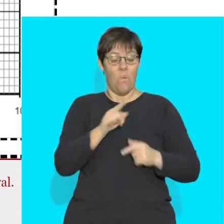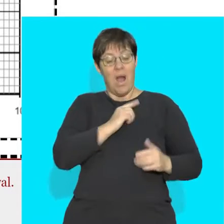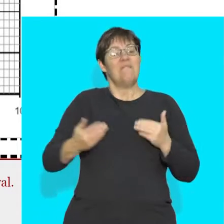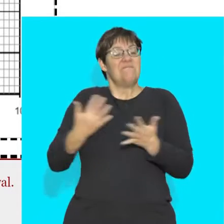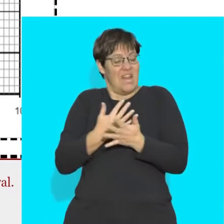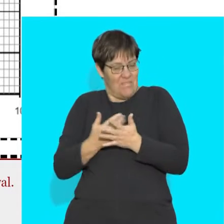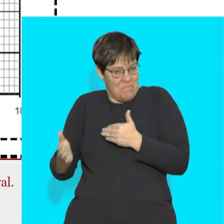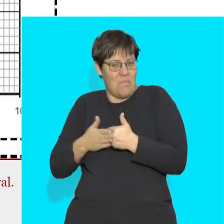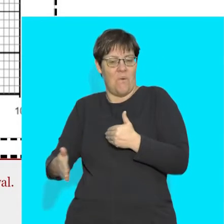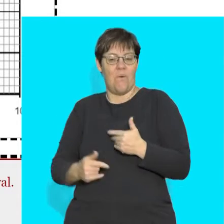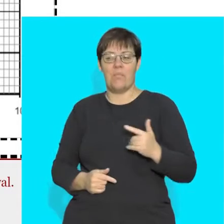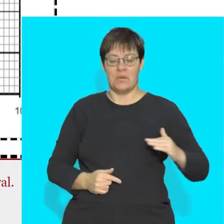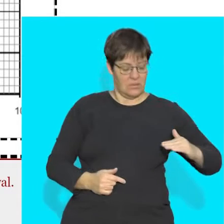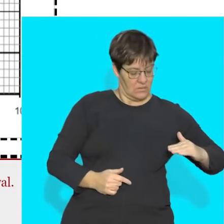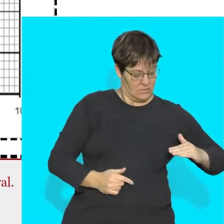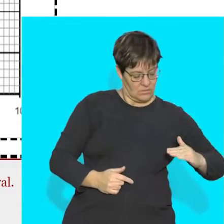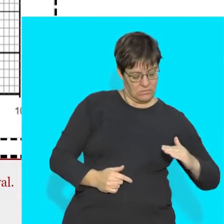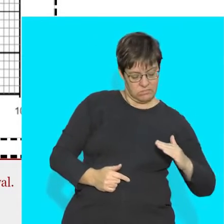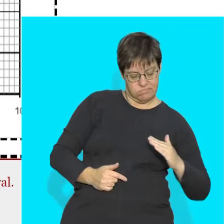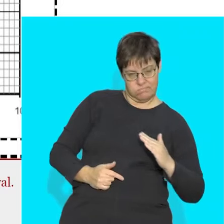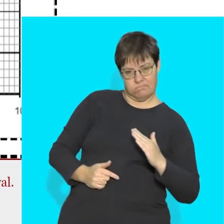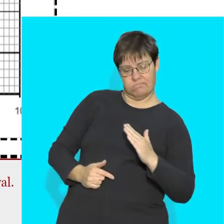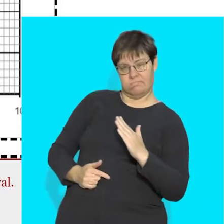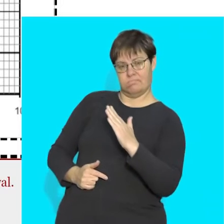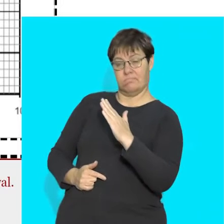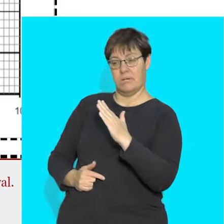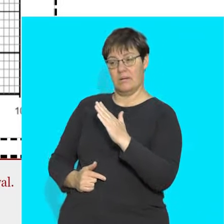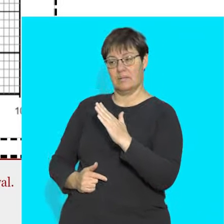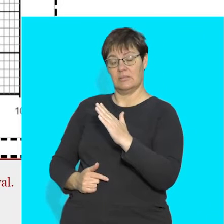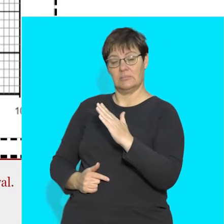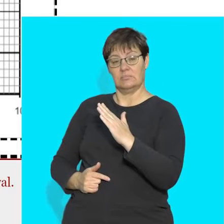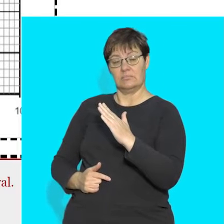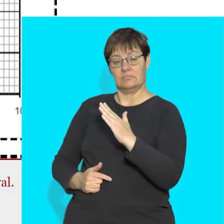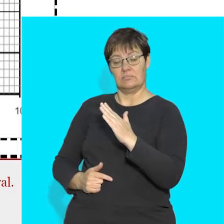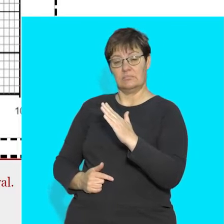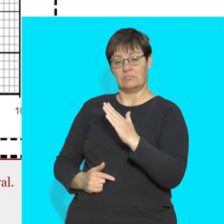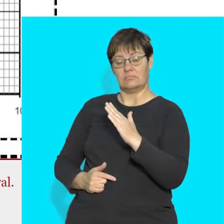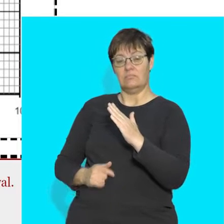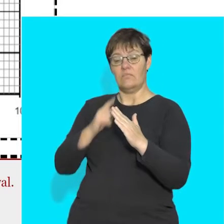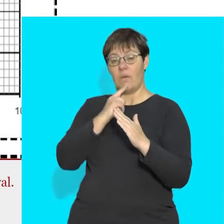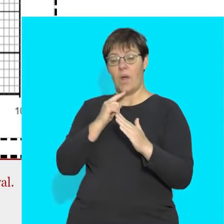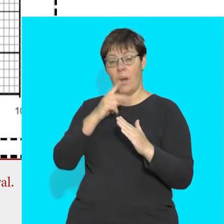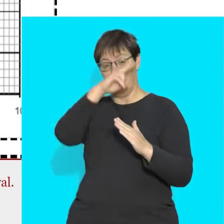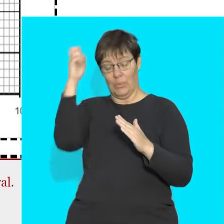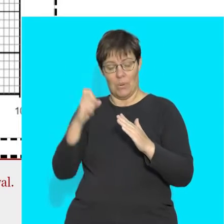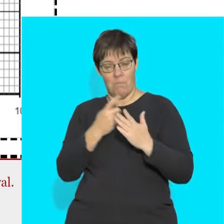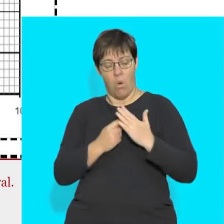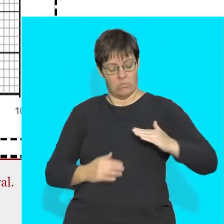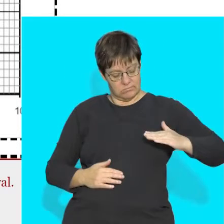So as we go, this line, this straight line, gets steeper and steeper and steeper.